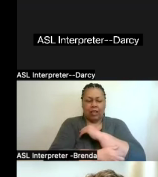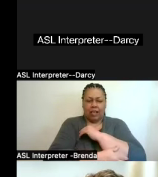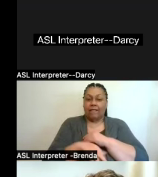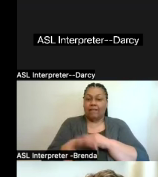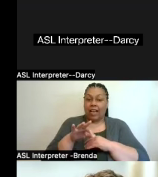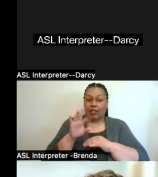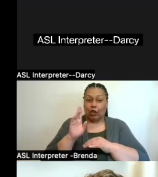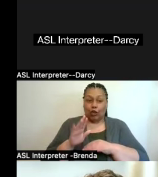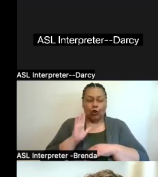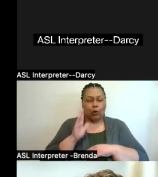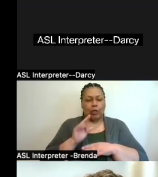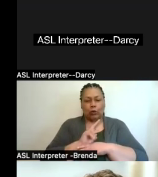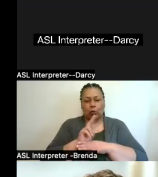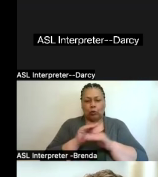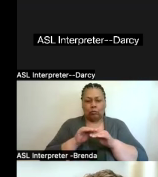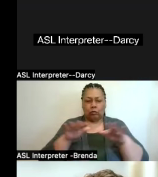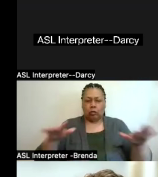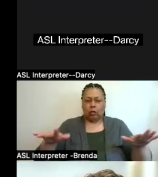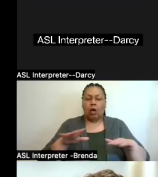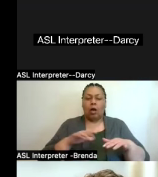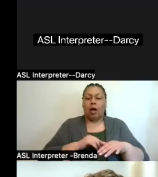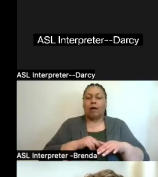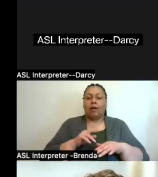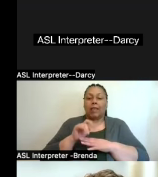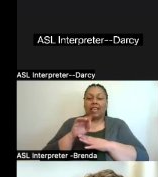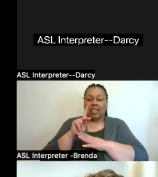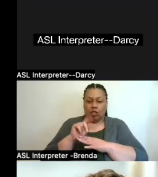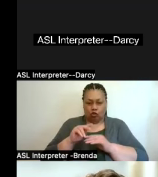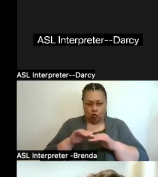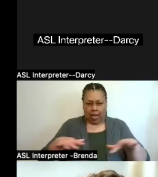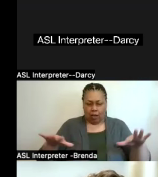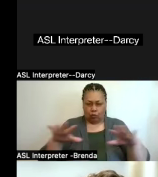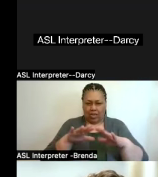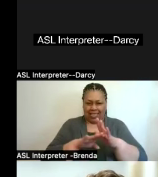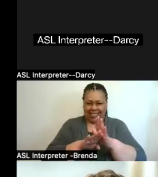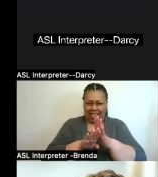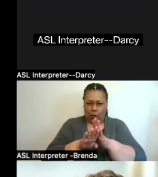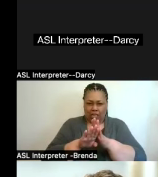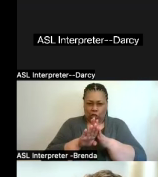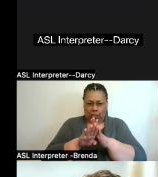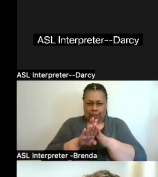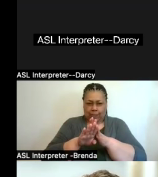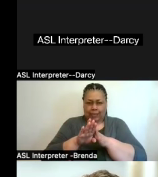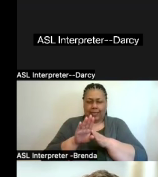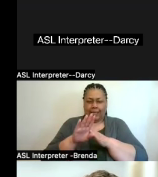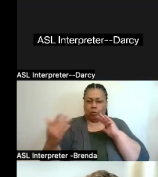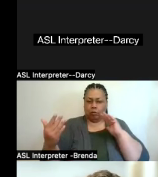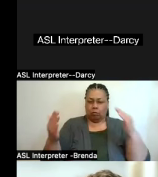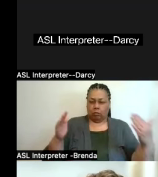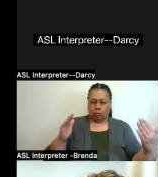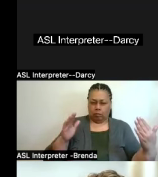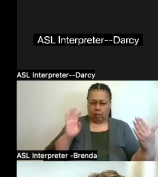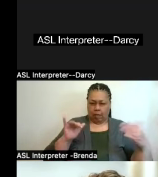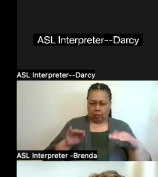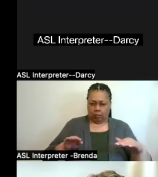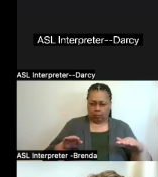distribution of peak ground acceleration observations at stations, and it will compare that distribution with